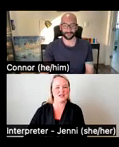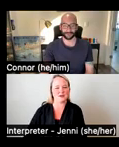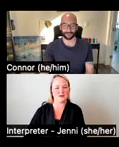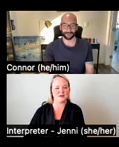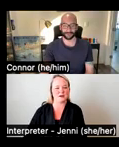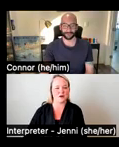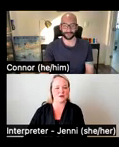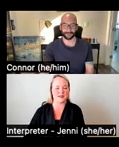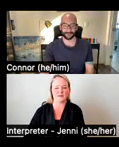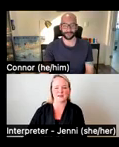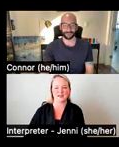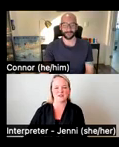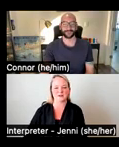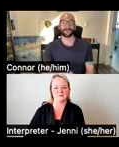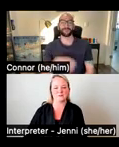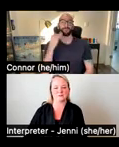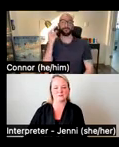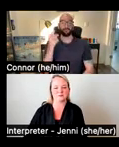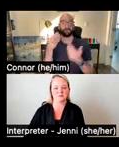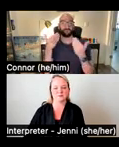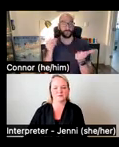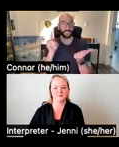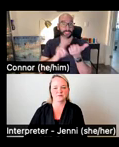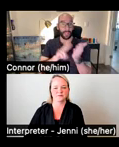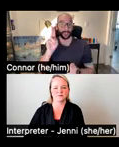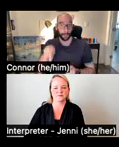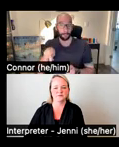to share with you about Creative Connector.